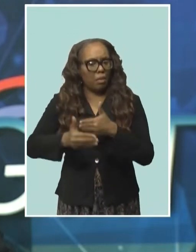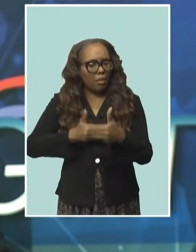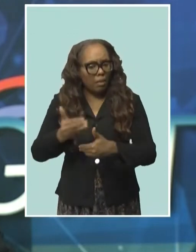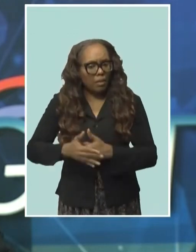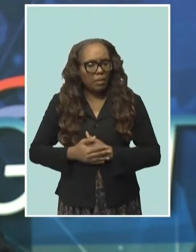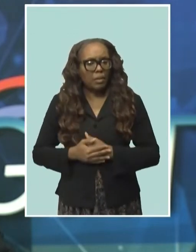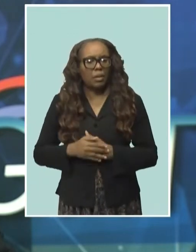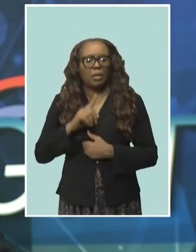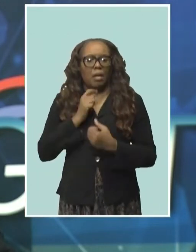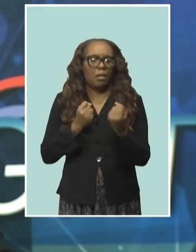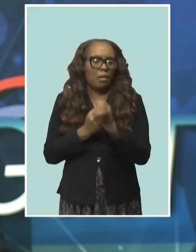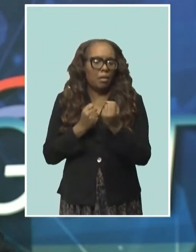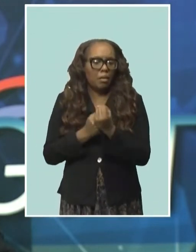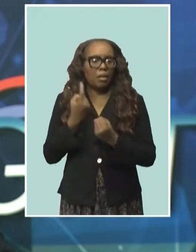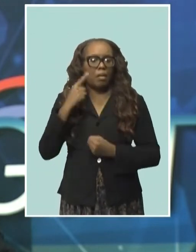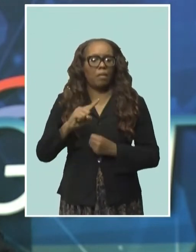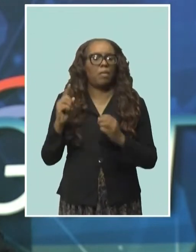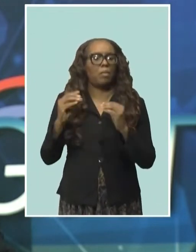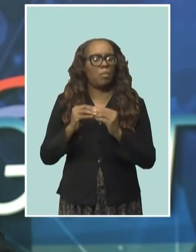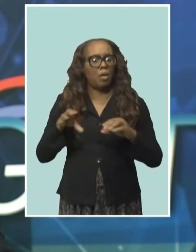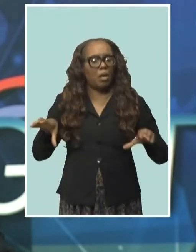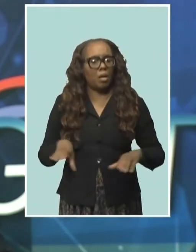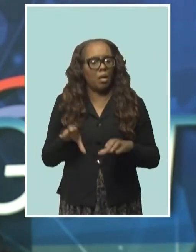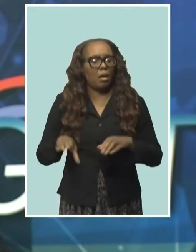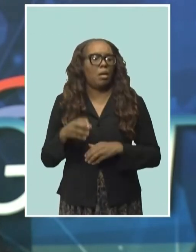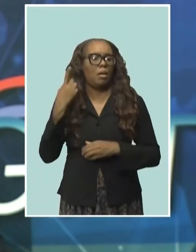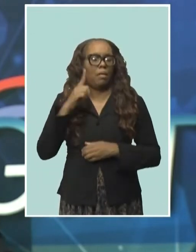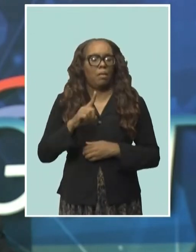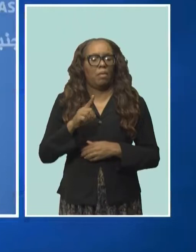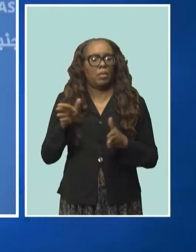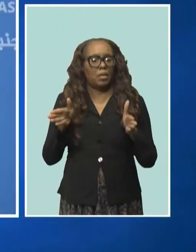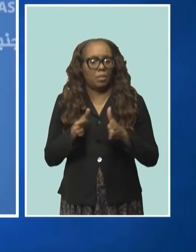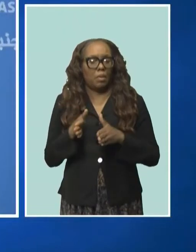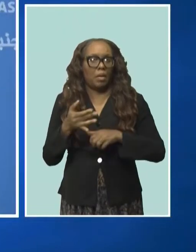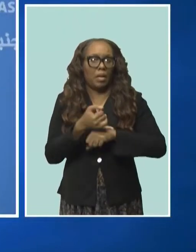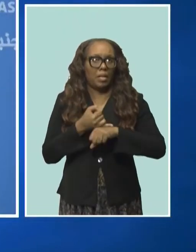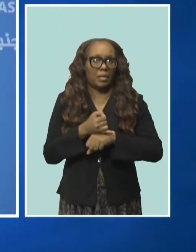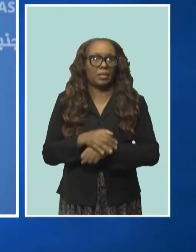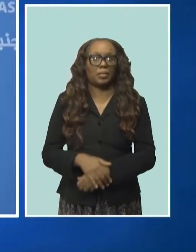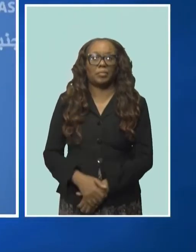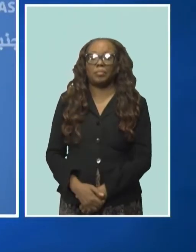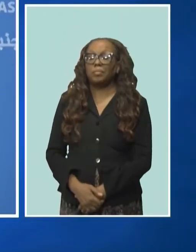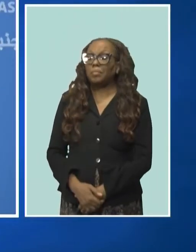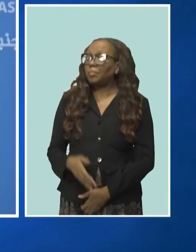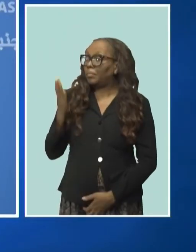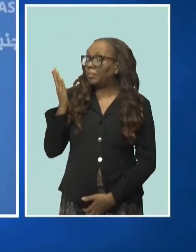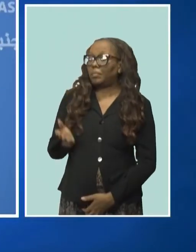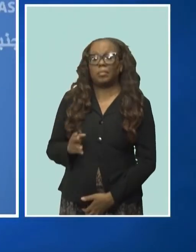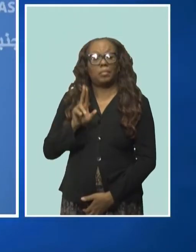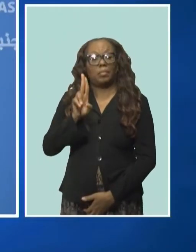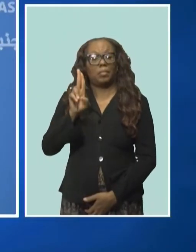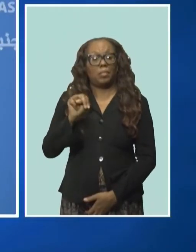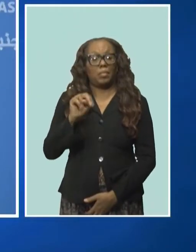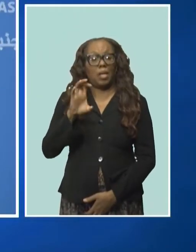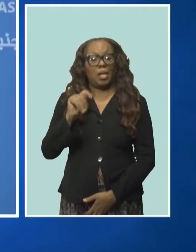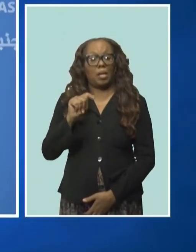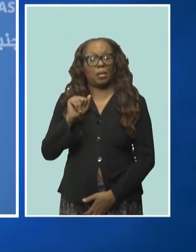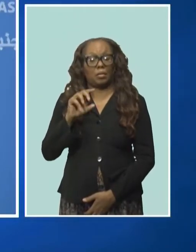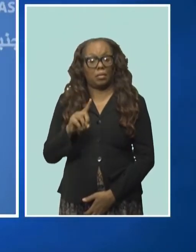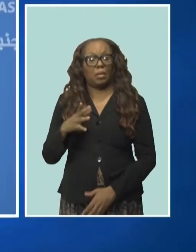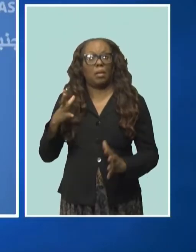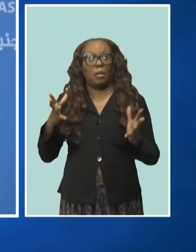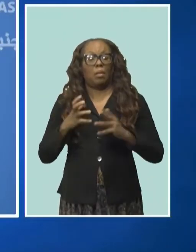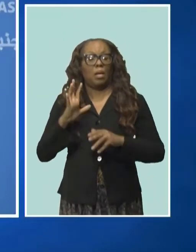the island's advocacy for more to be done for SIDS. UNCTAD is in the process of establishing a dedicated